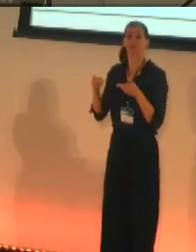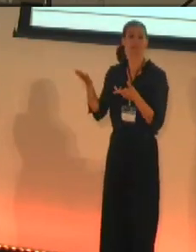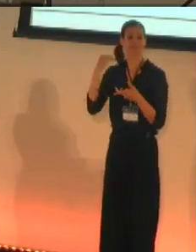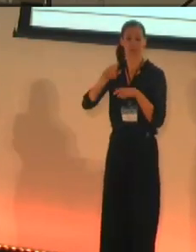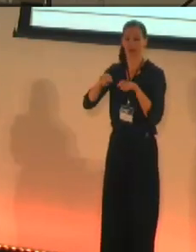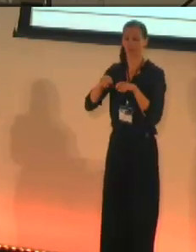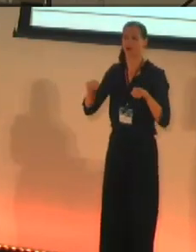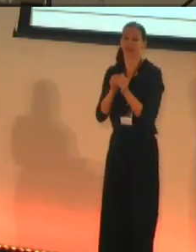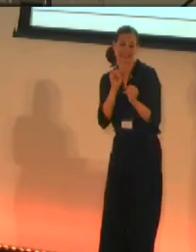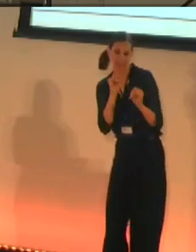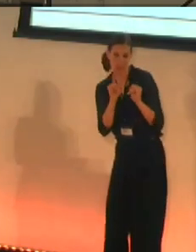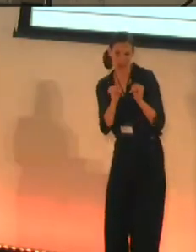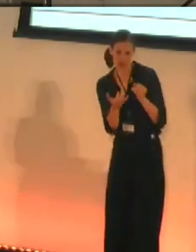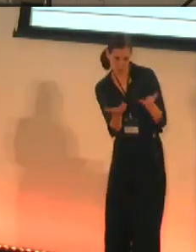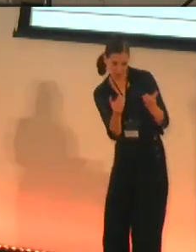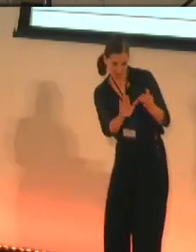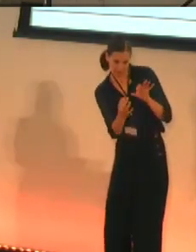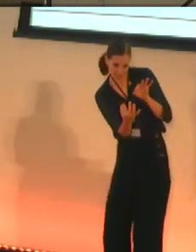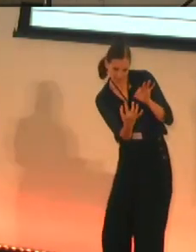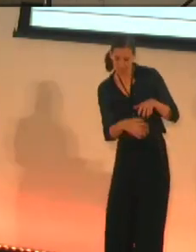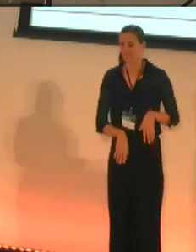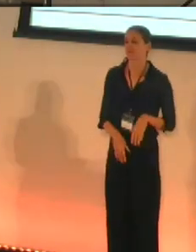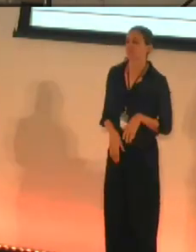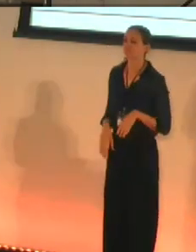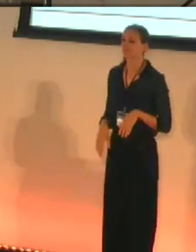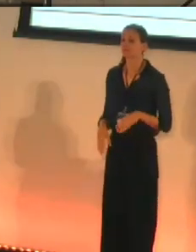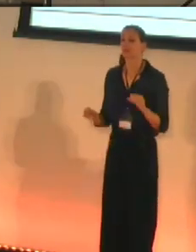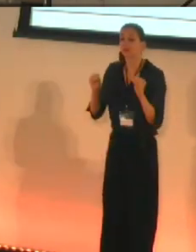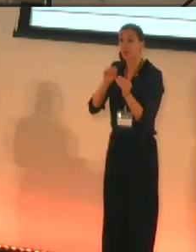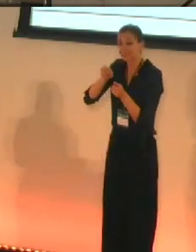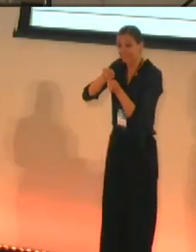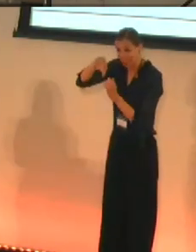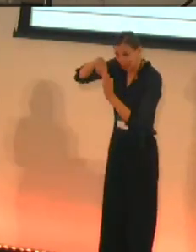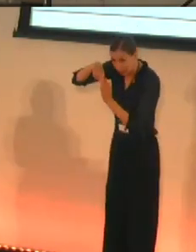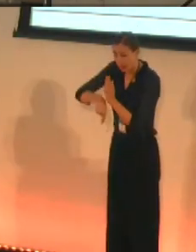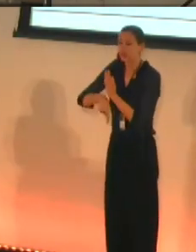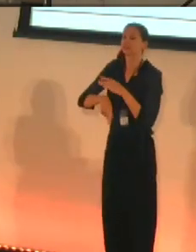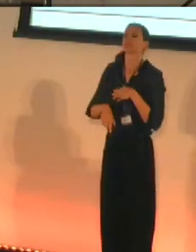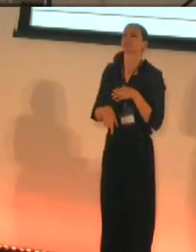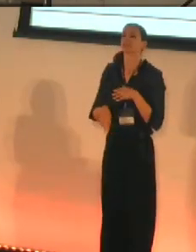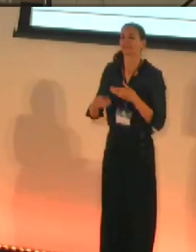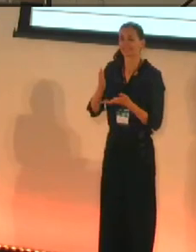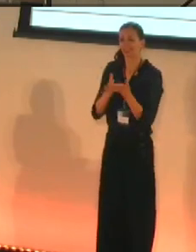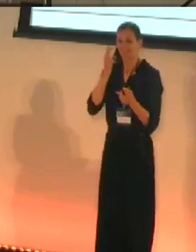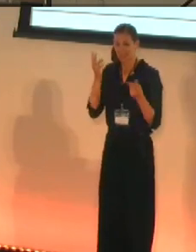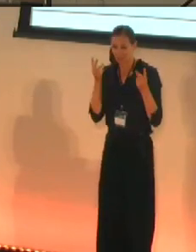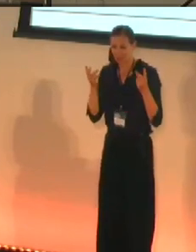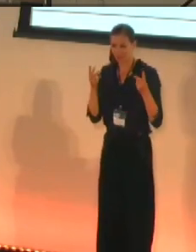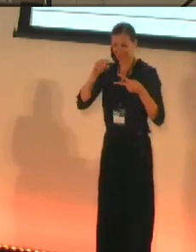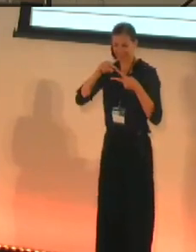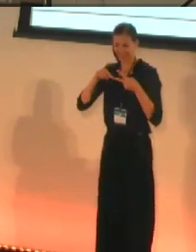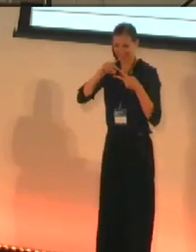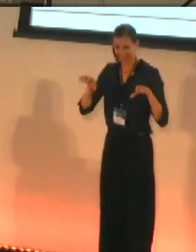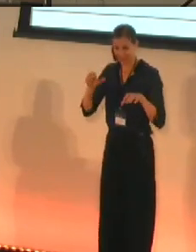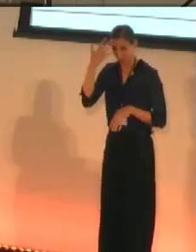on the guide and guidance. So going into more detail and giving you some visuals about what these tasks look like, our tutorial room